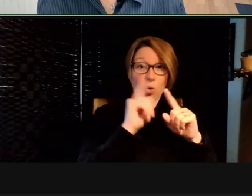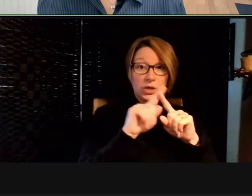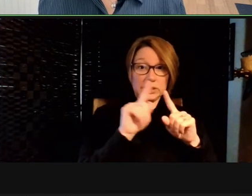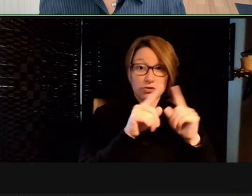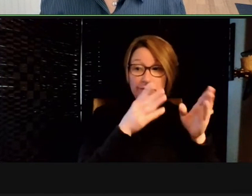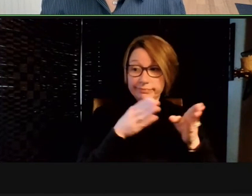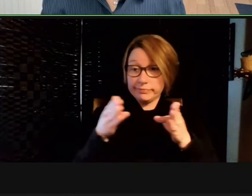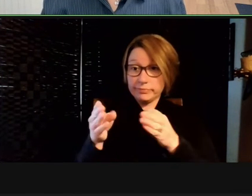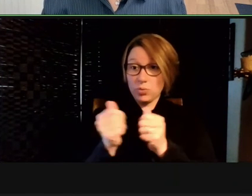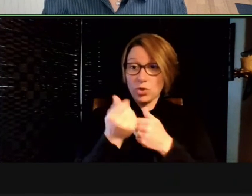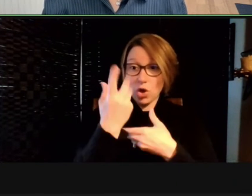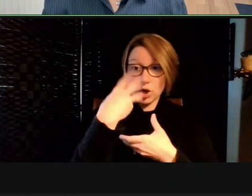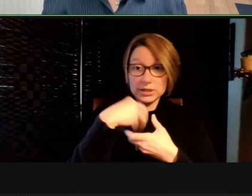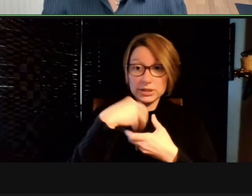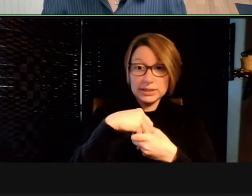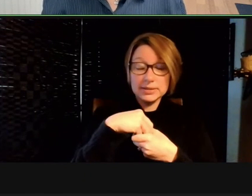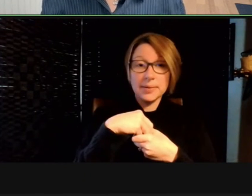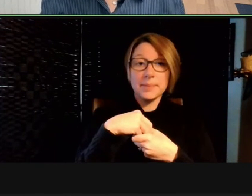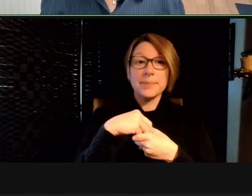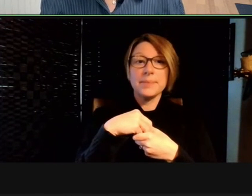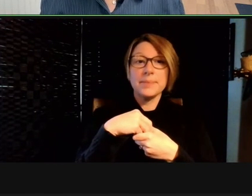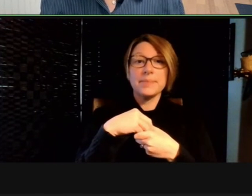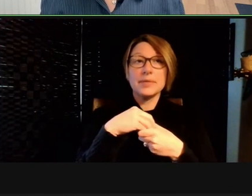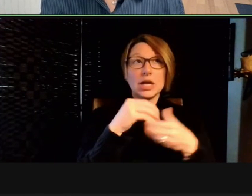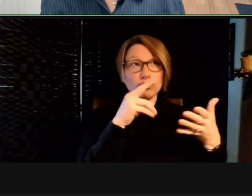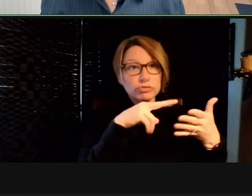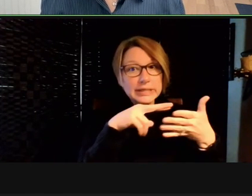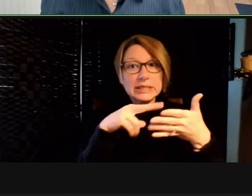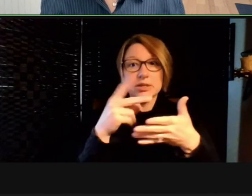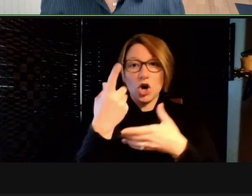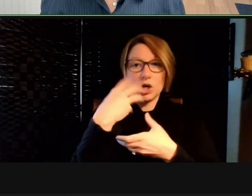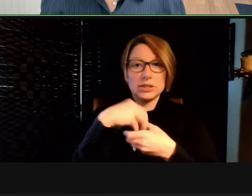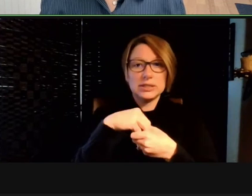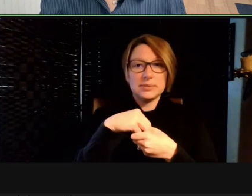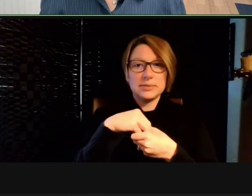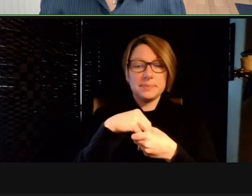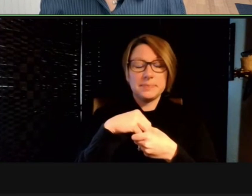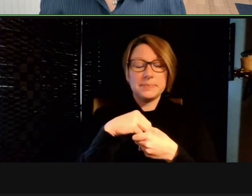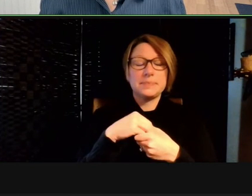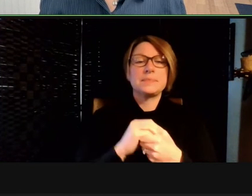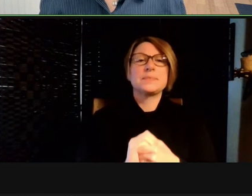autism, and if you go and read things about autism.